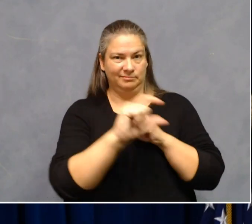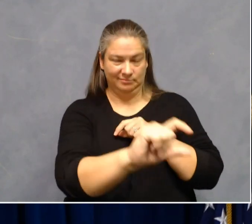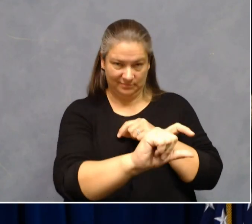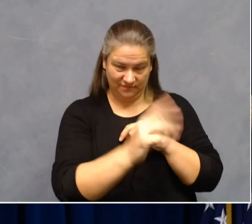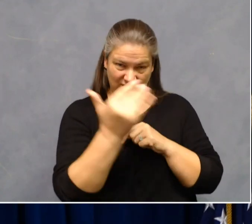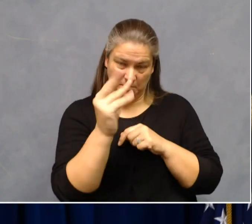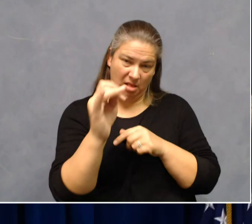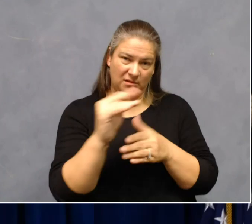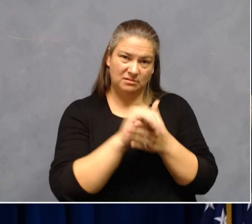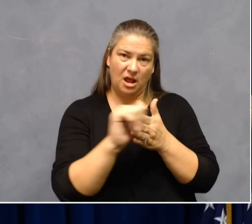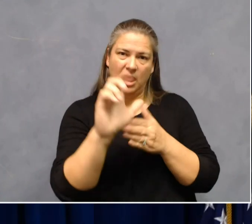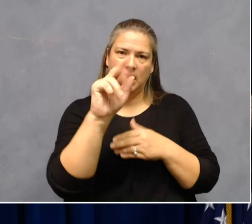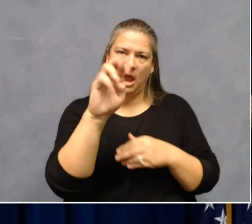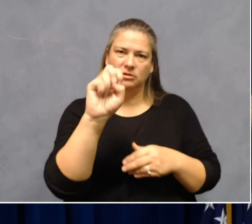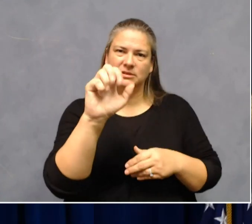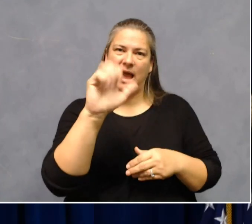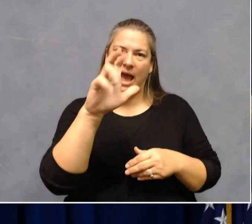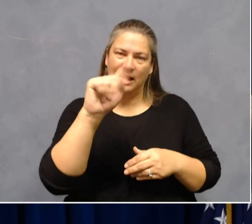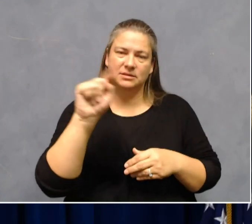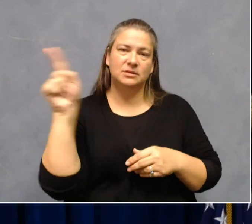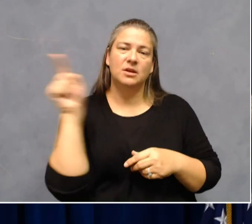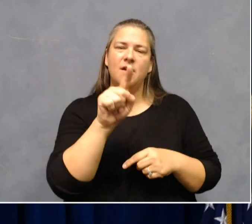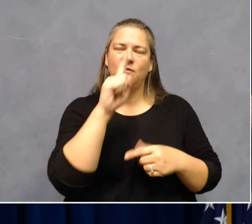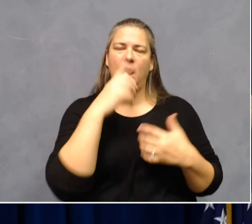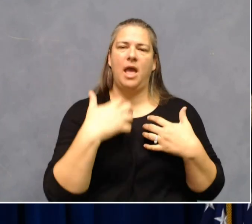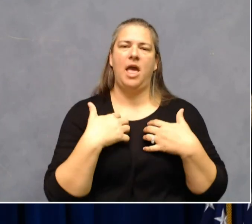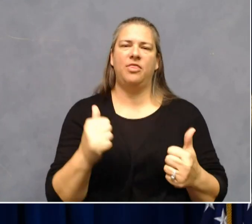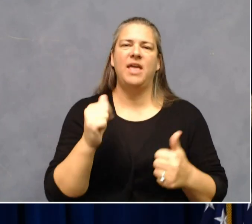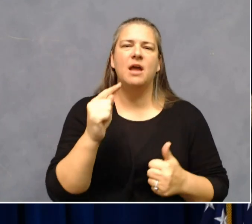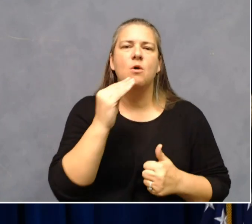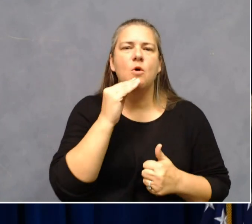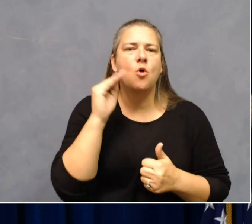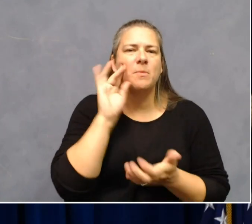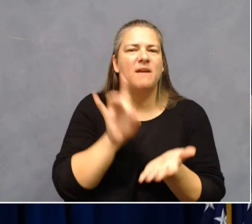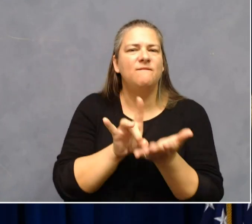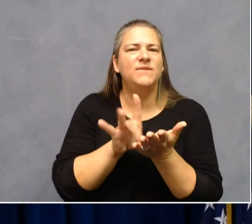the Healthy at Home Eviction Relief Fund. I began accepting